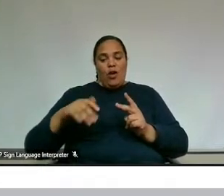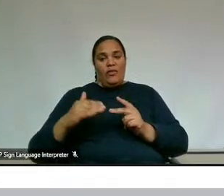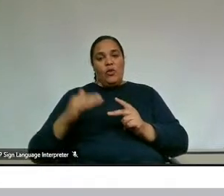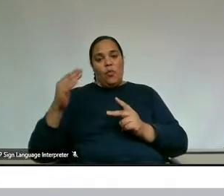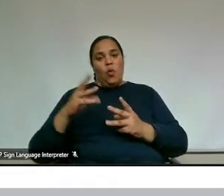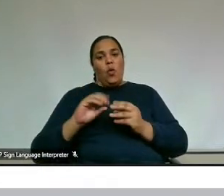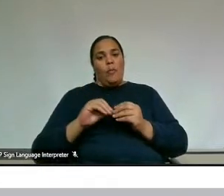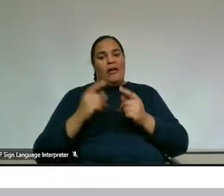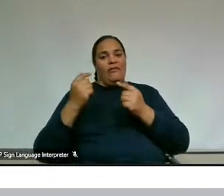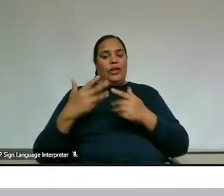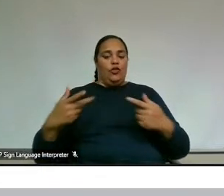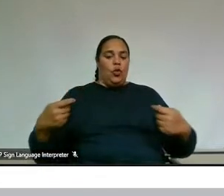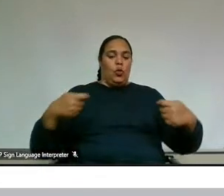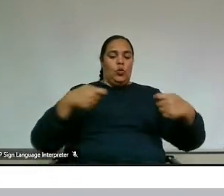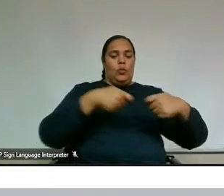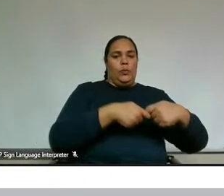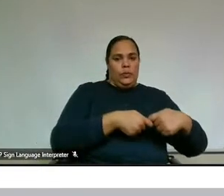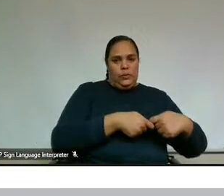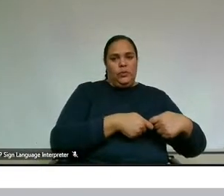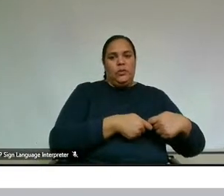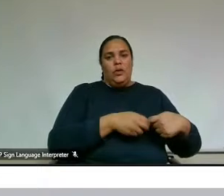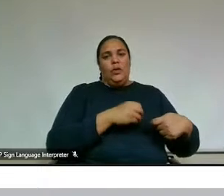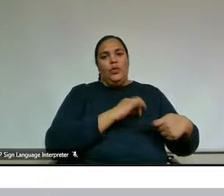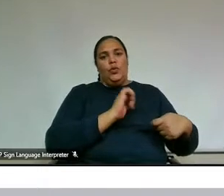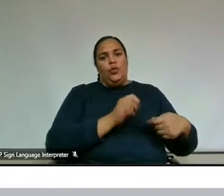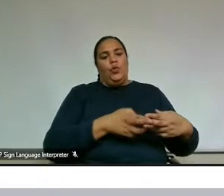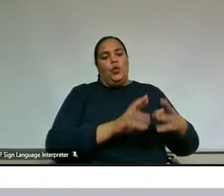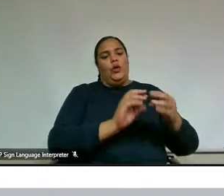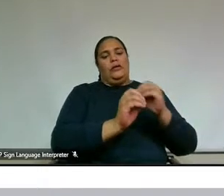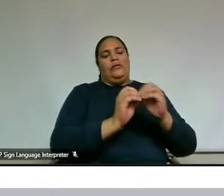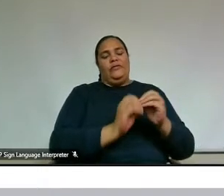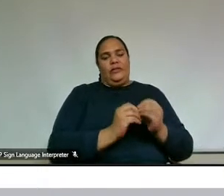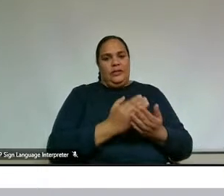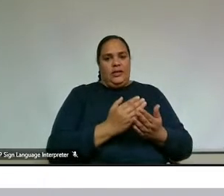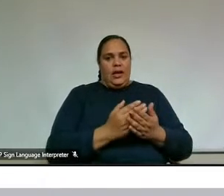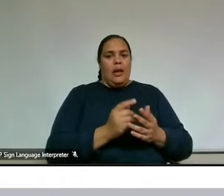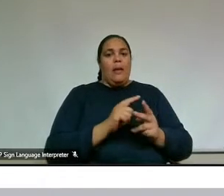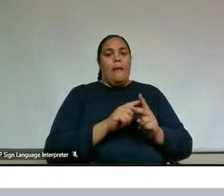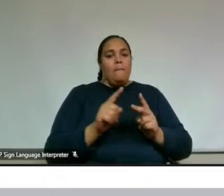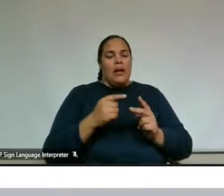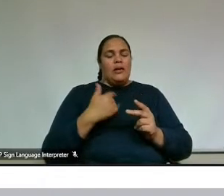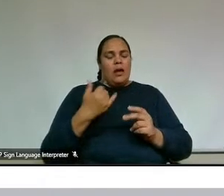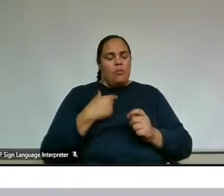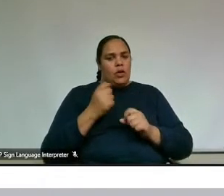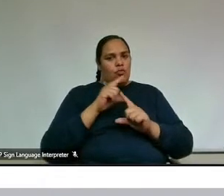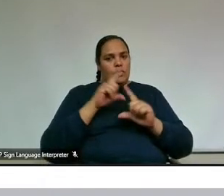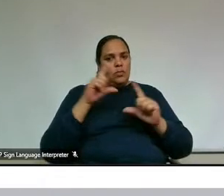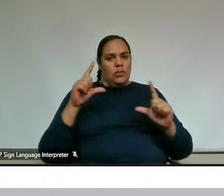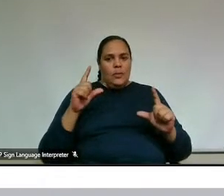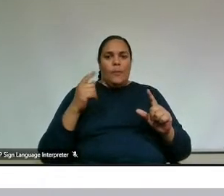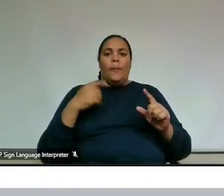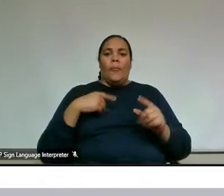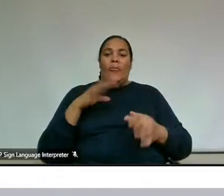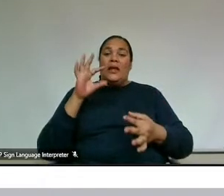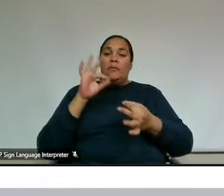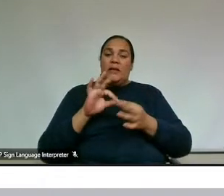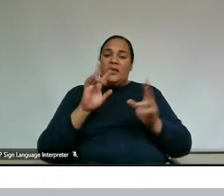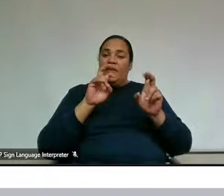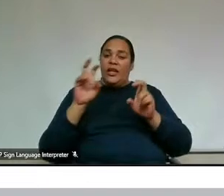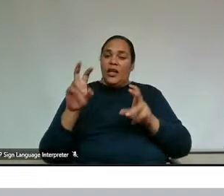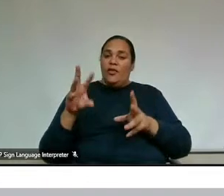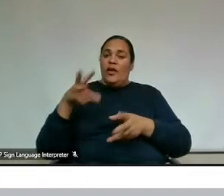make a financial contribution towards roads. And then it comes to me to specific issues